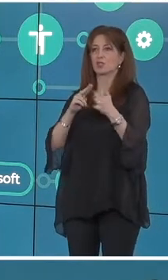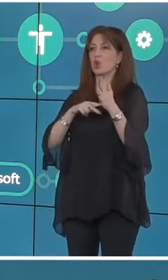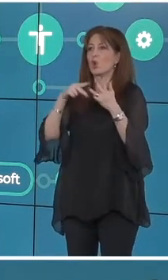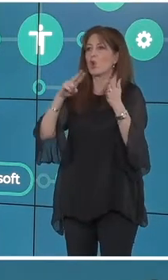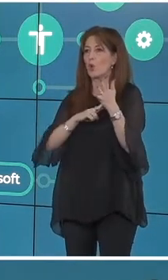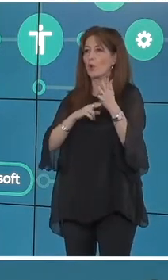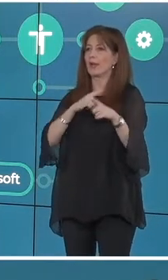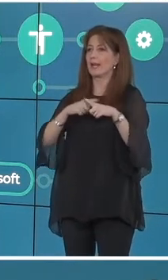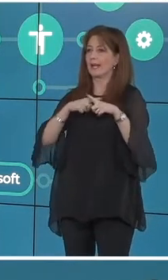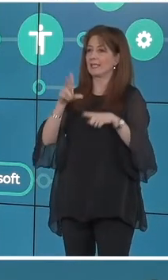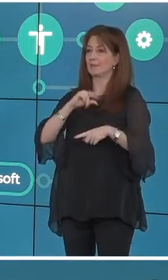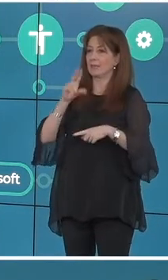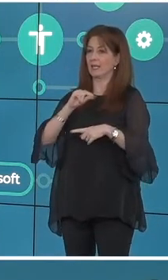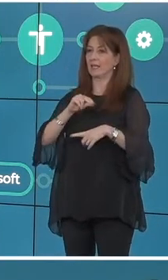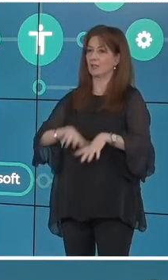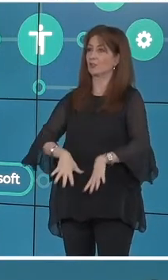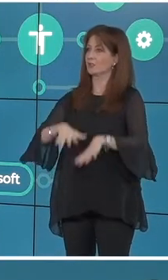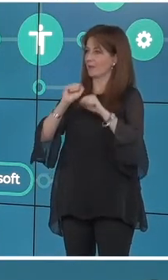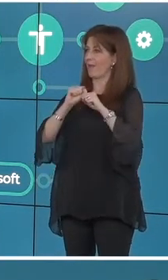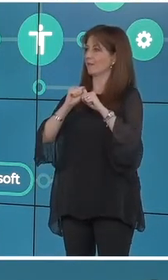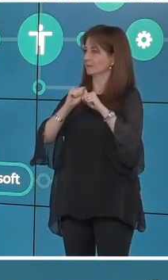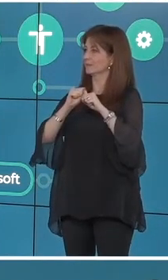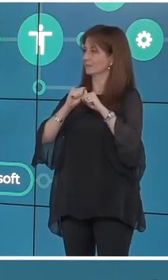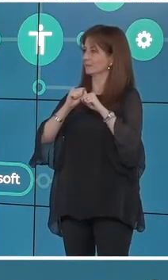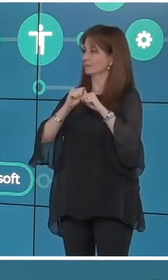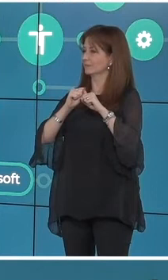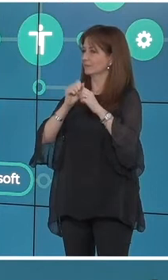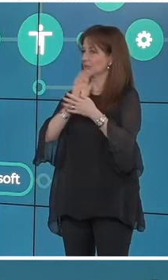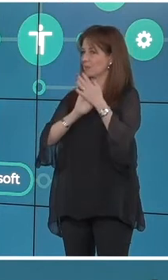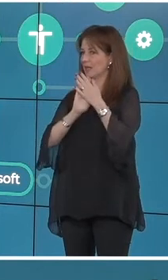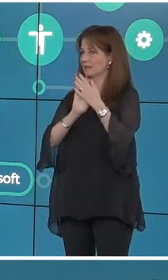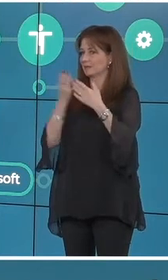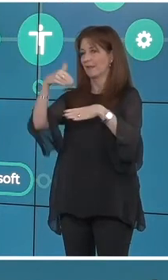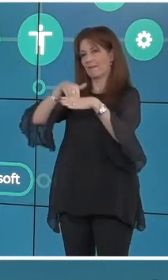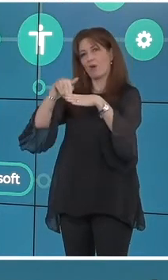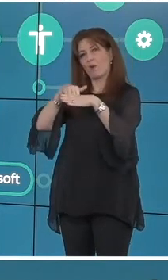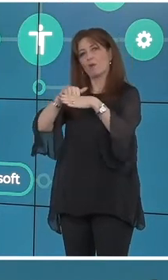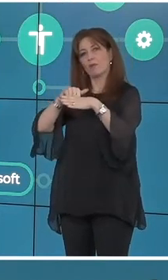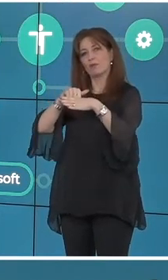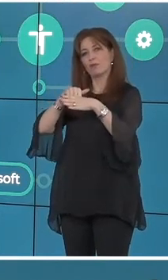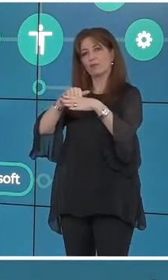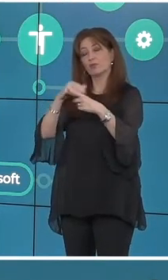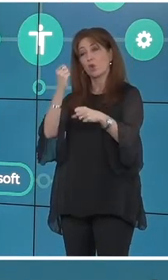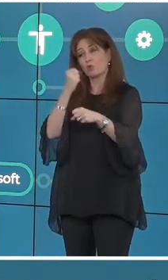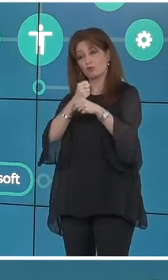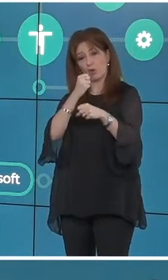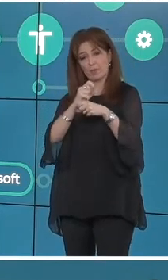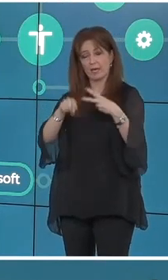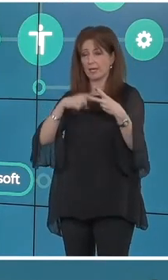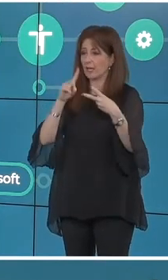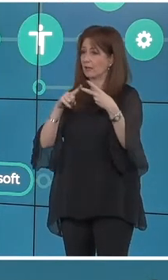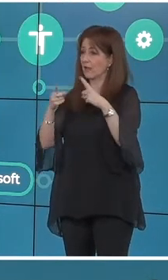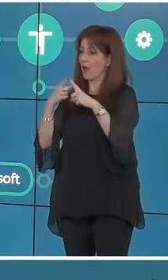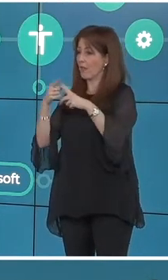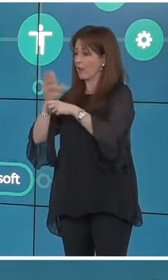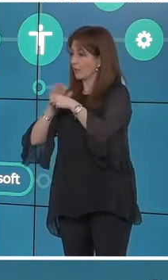speaking take up of the event, where we're starting to see more events in Germany and in other